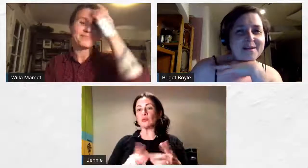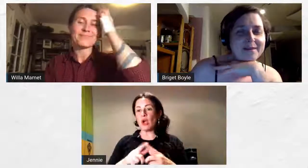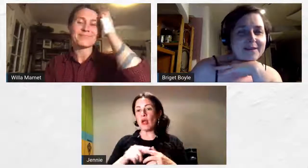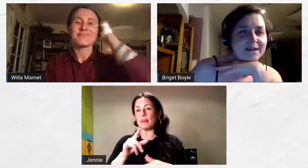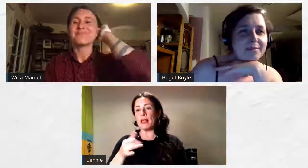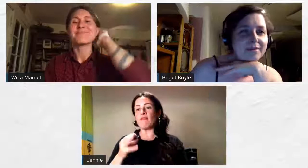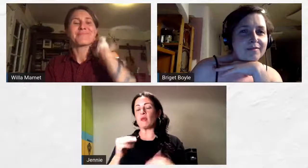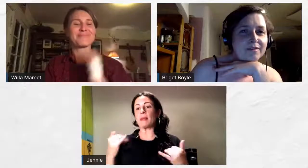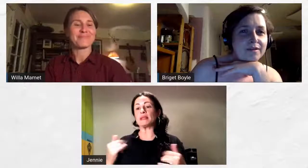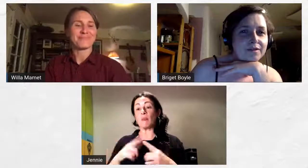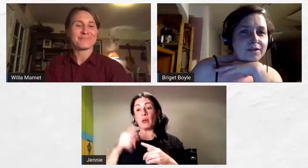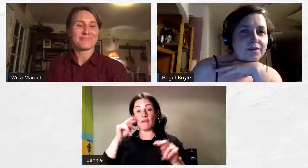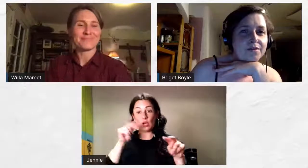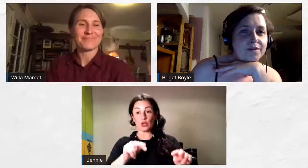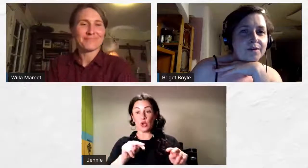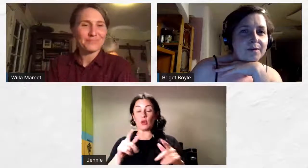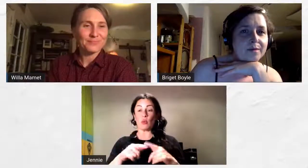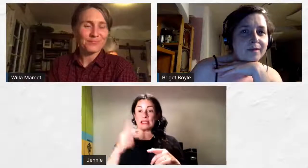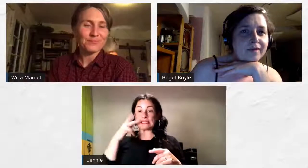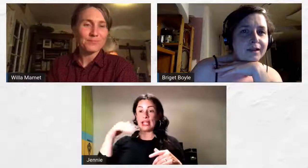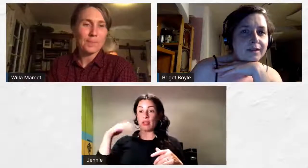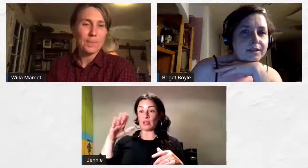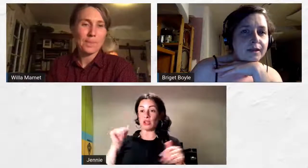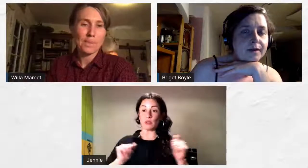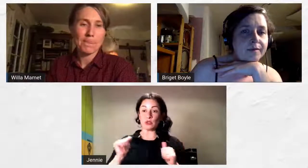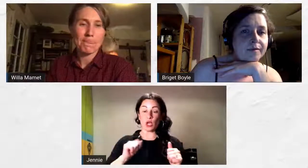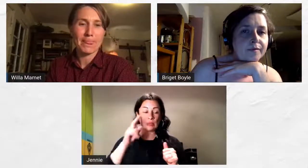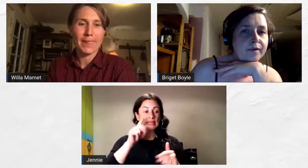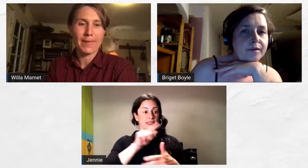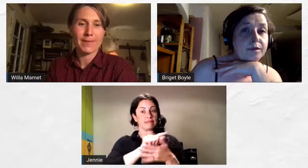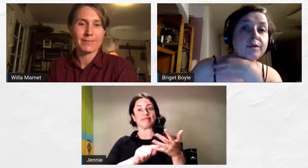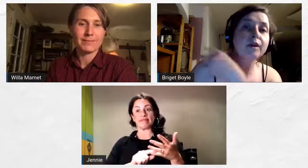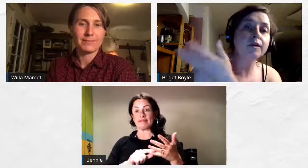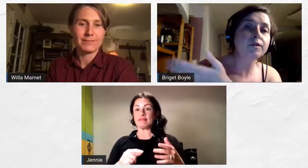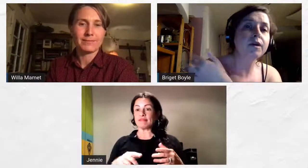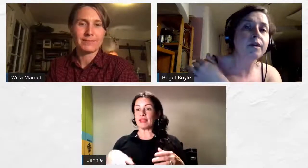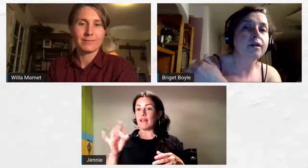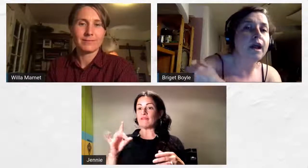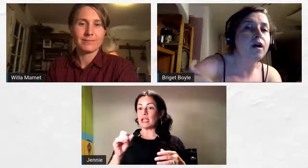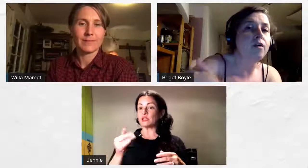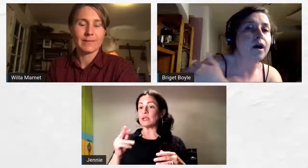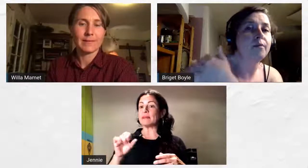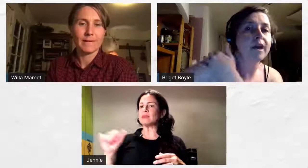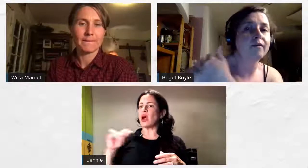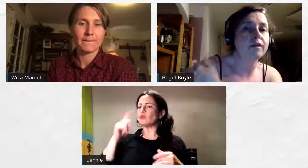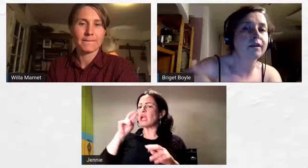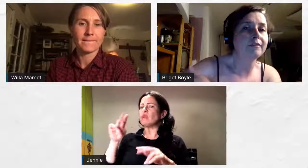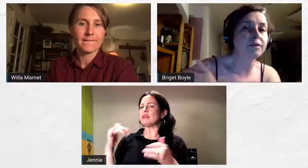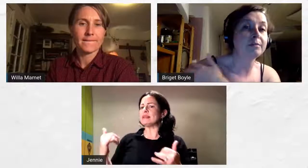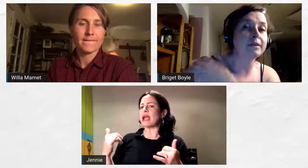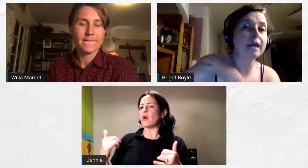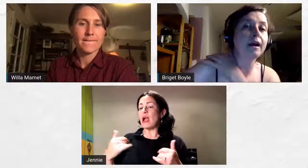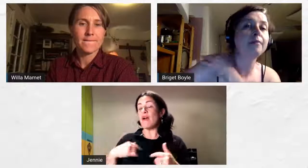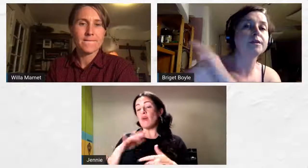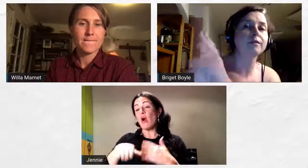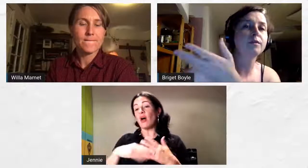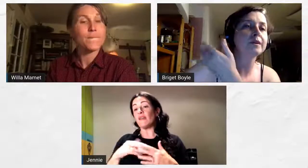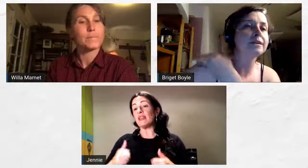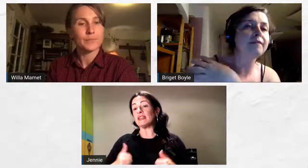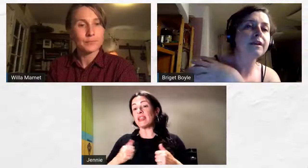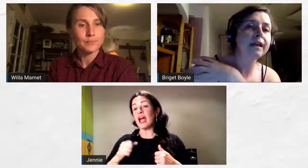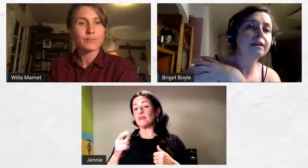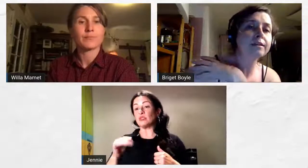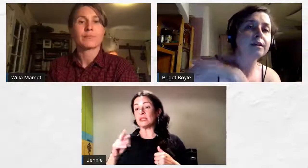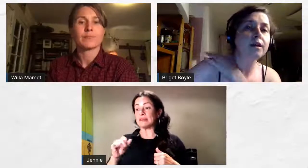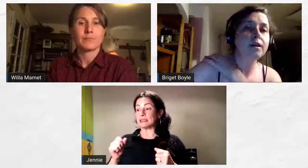there at the top of the show, you'll be able to find the streams. You can also go there now. We have all the live streams set up. So if you